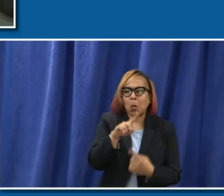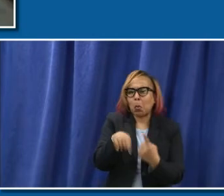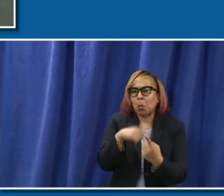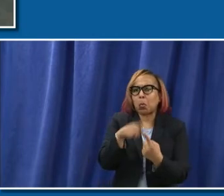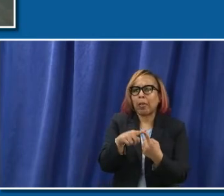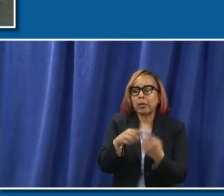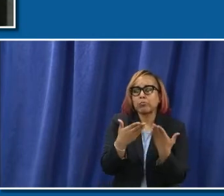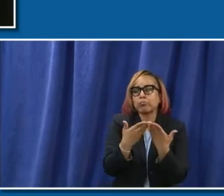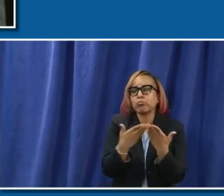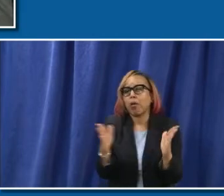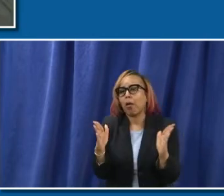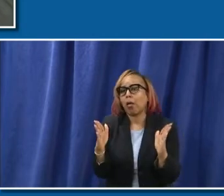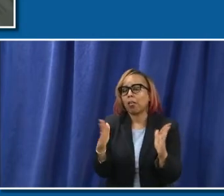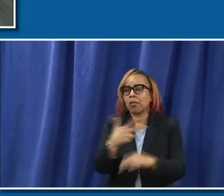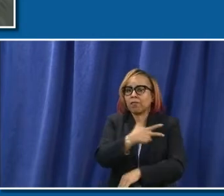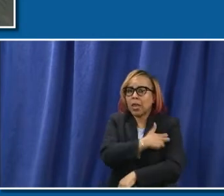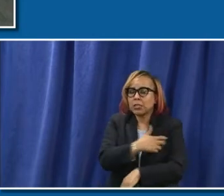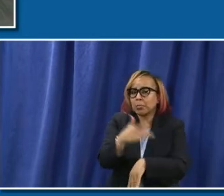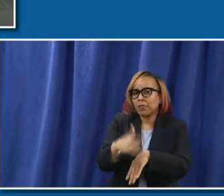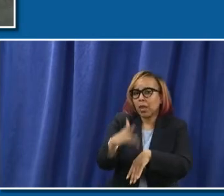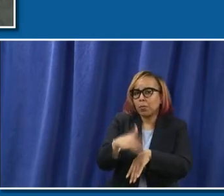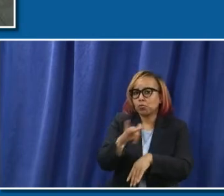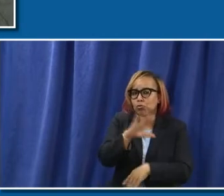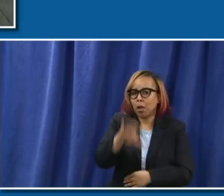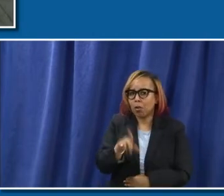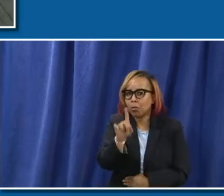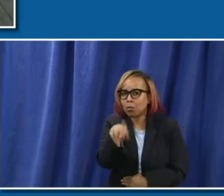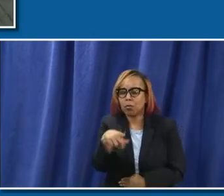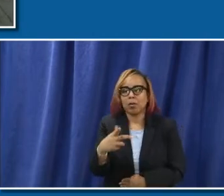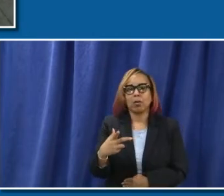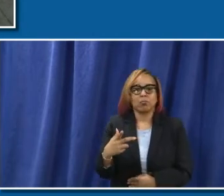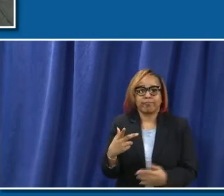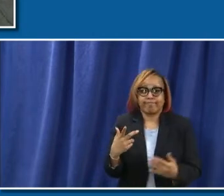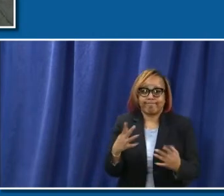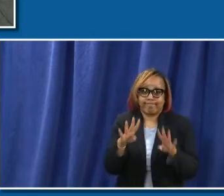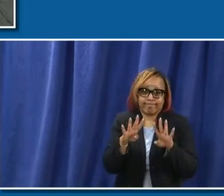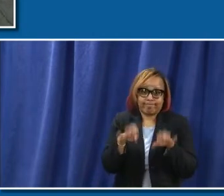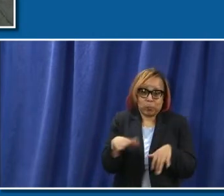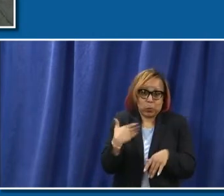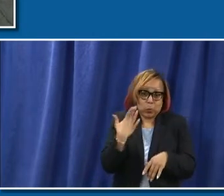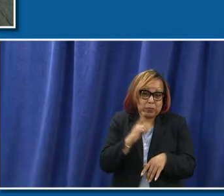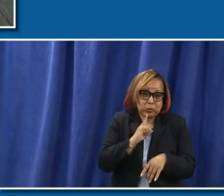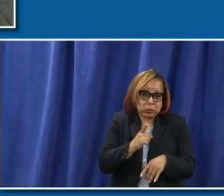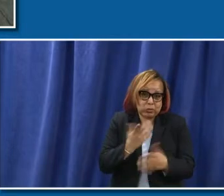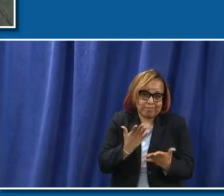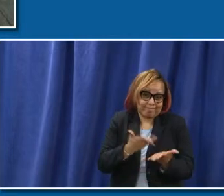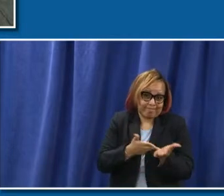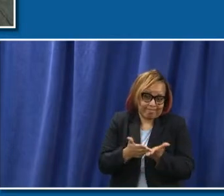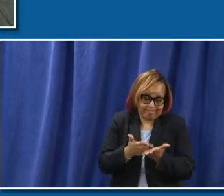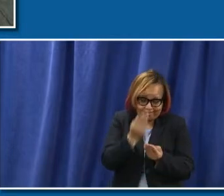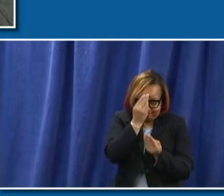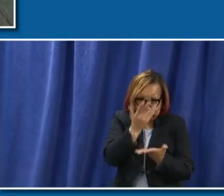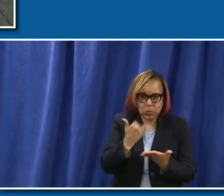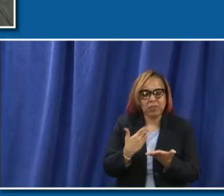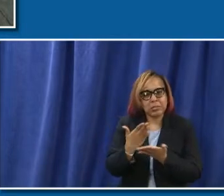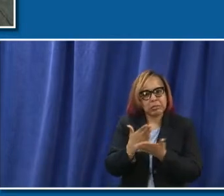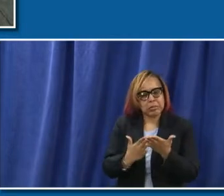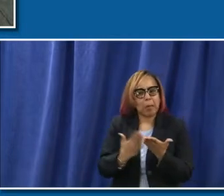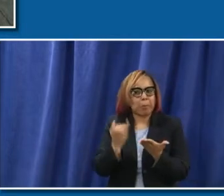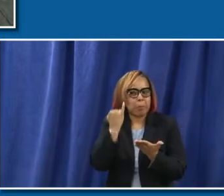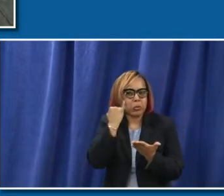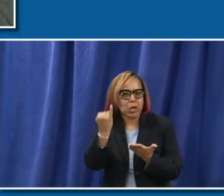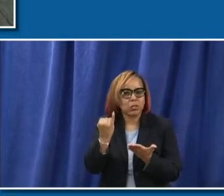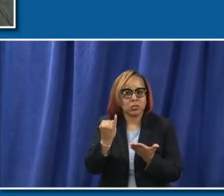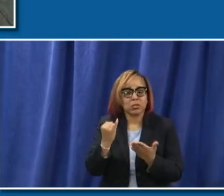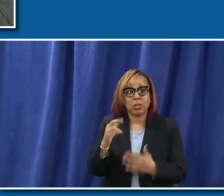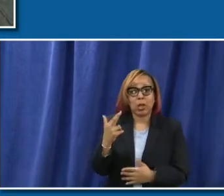is broadly vaccine going to be available in Chicago? We don't know for sure is the bottom line. We have some projections,